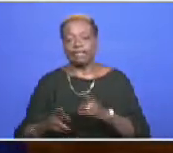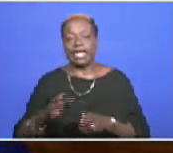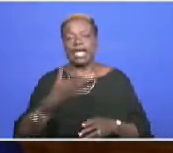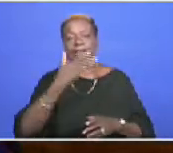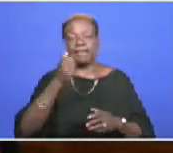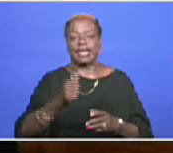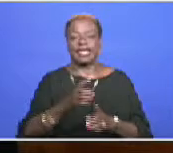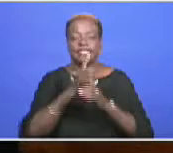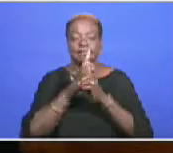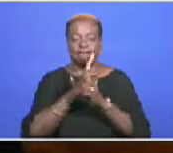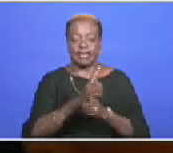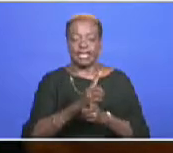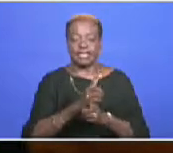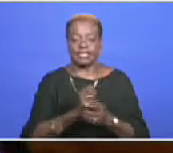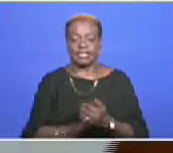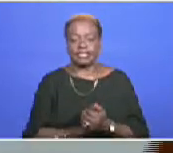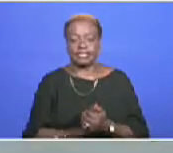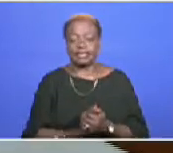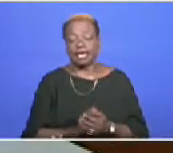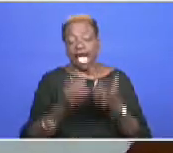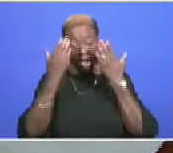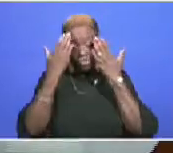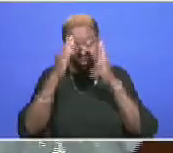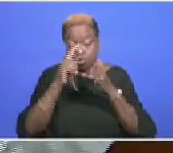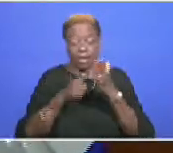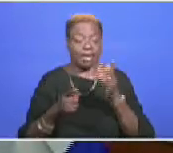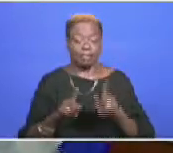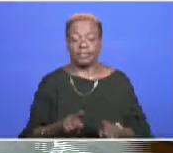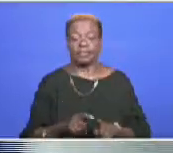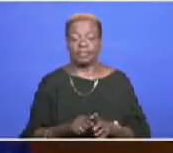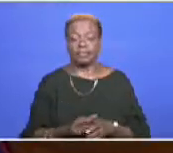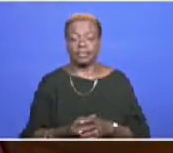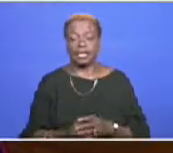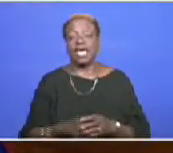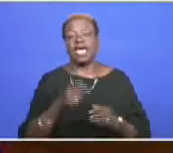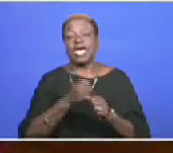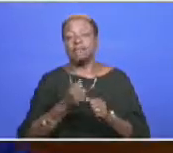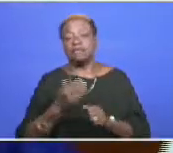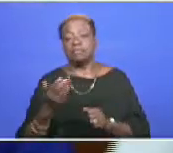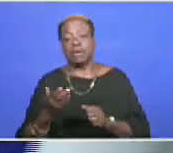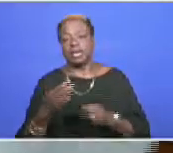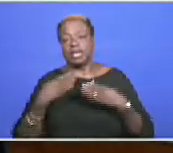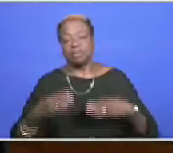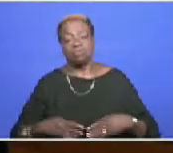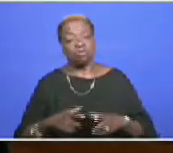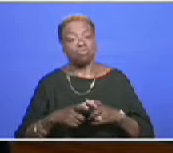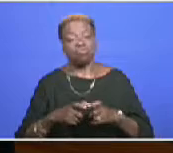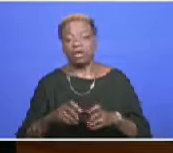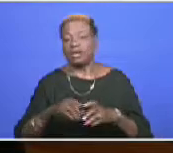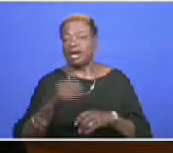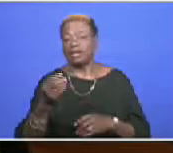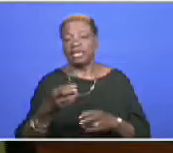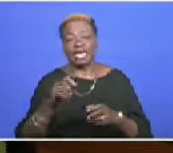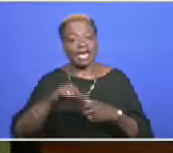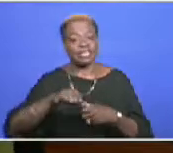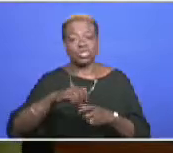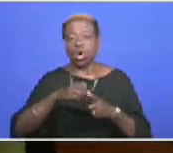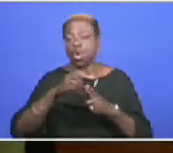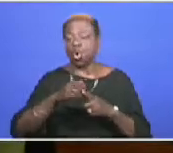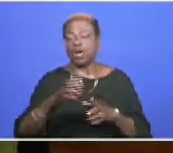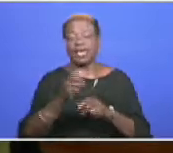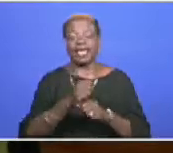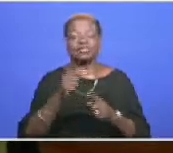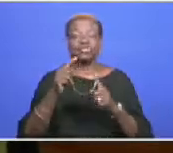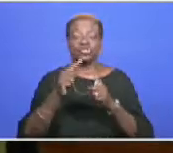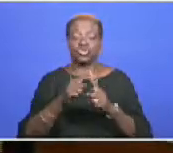the third quarter. Look like everybody just either run over the gas or they get too relaxed. And so,